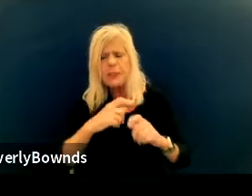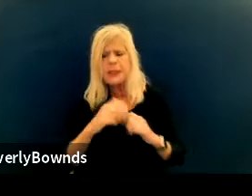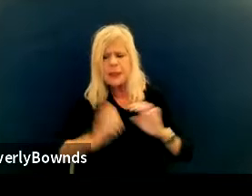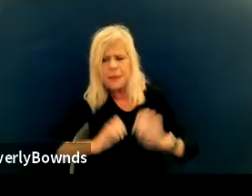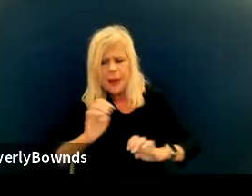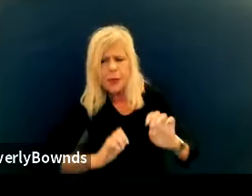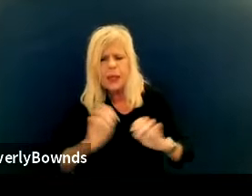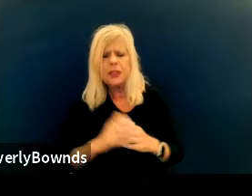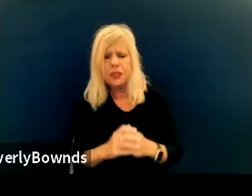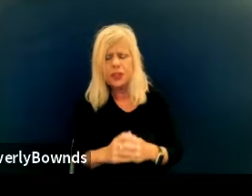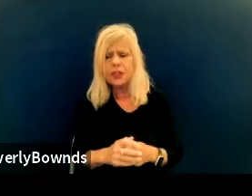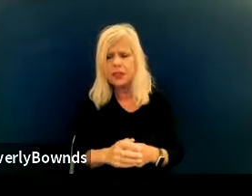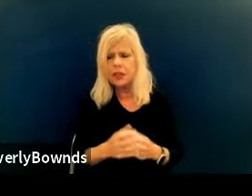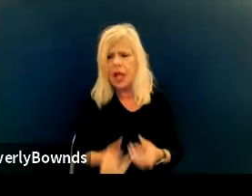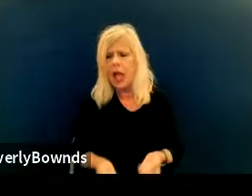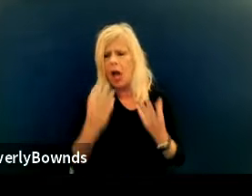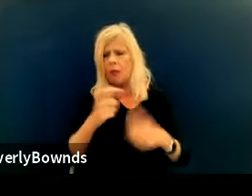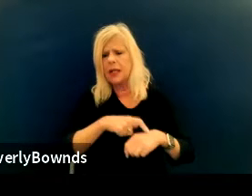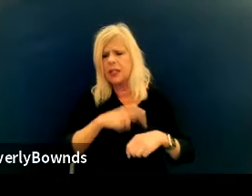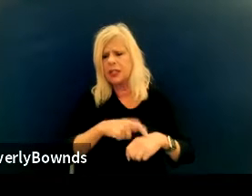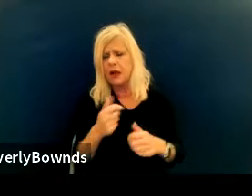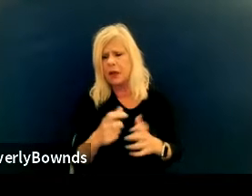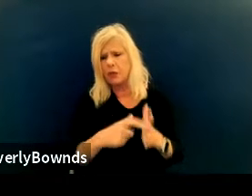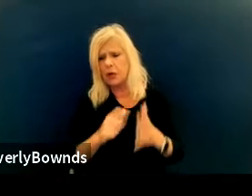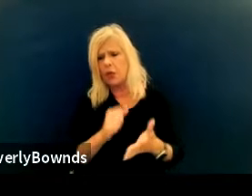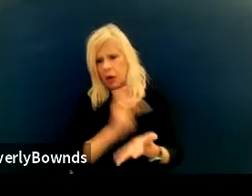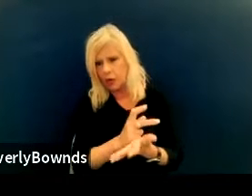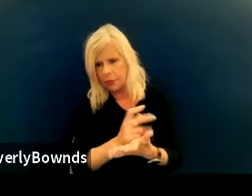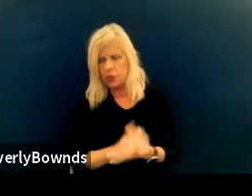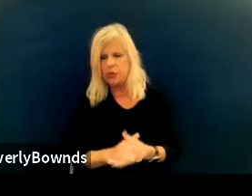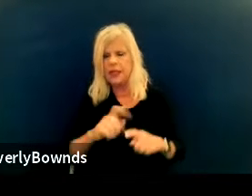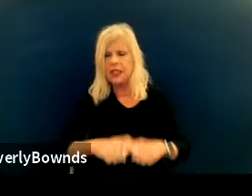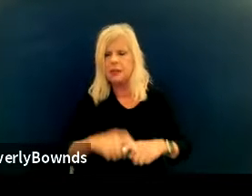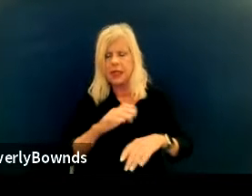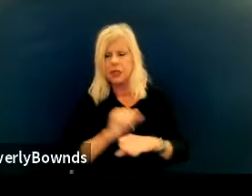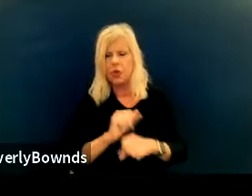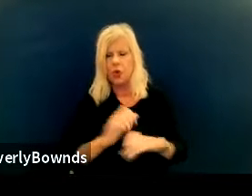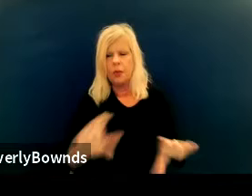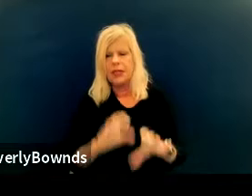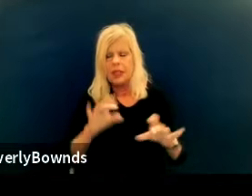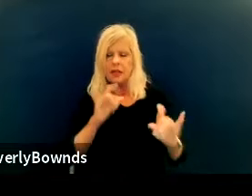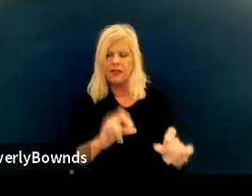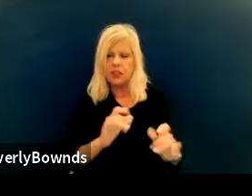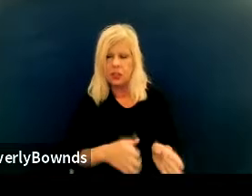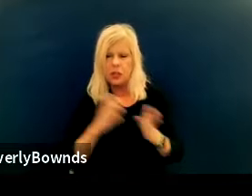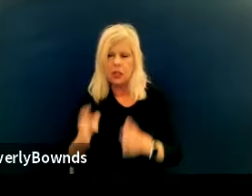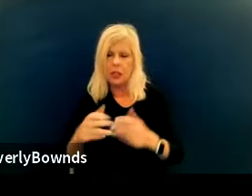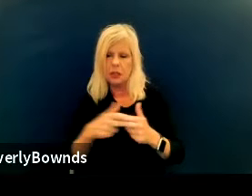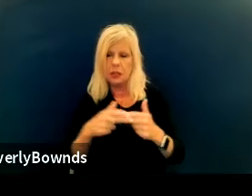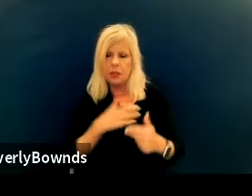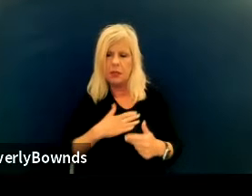evaluation of the amount of time each of these ballots is going to take. It depends on the work being done efficiently. Next slide, please.